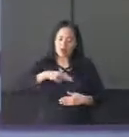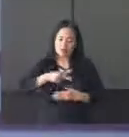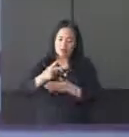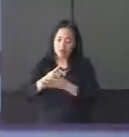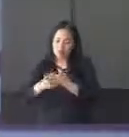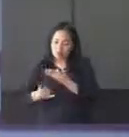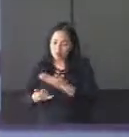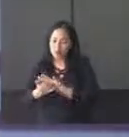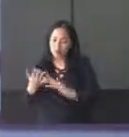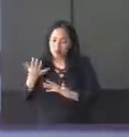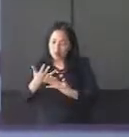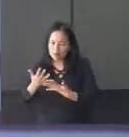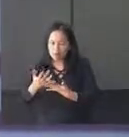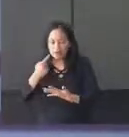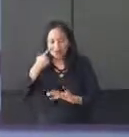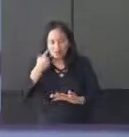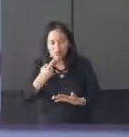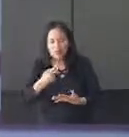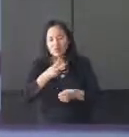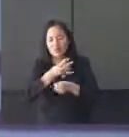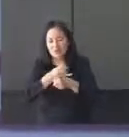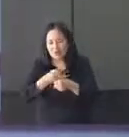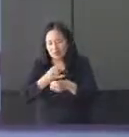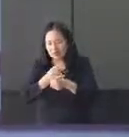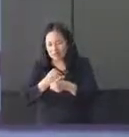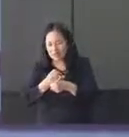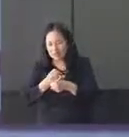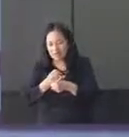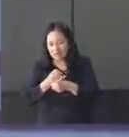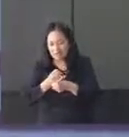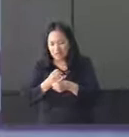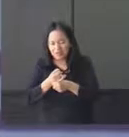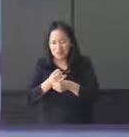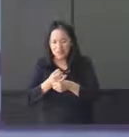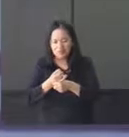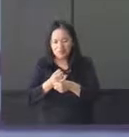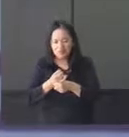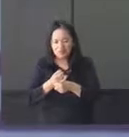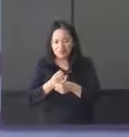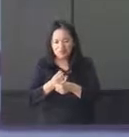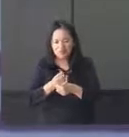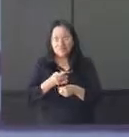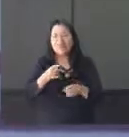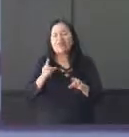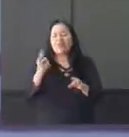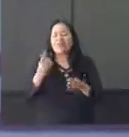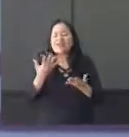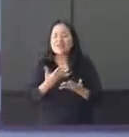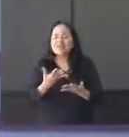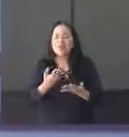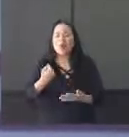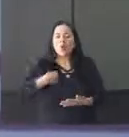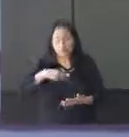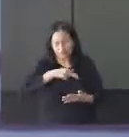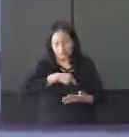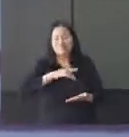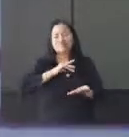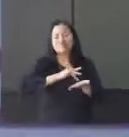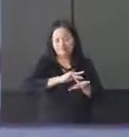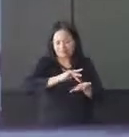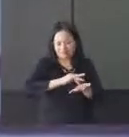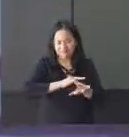also we're in charge of the information through our website, and we've contributed